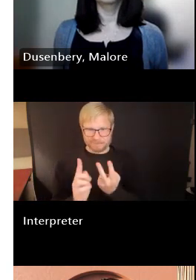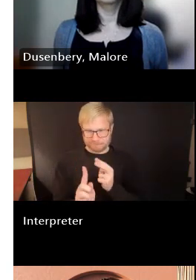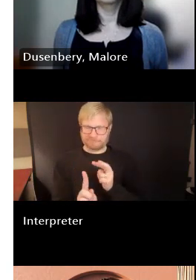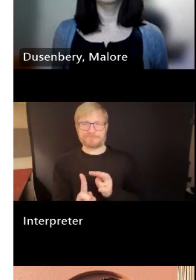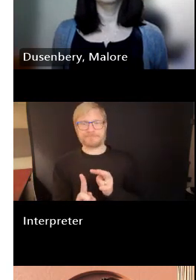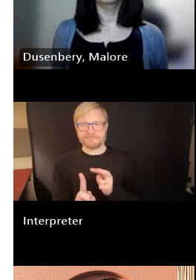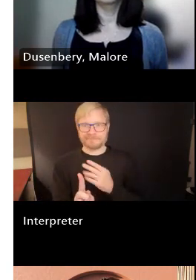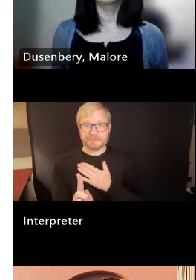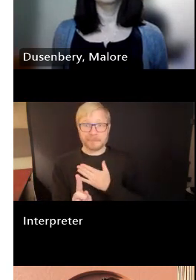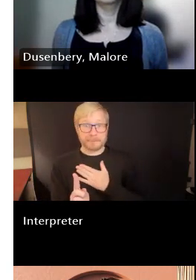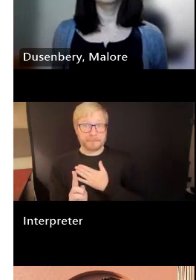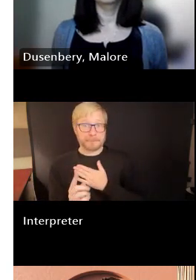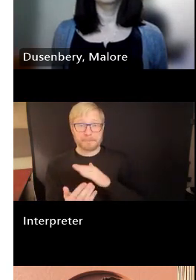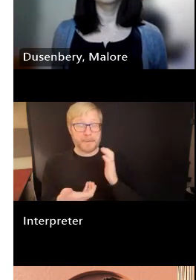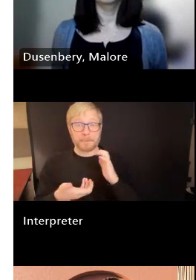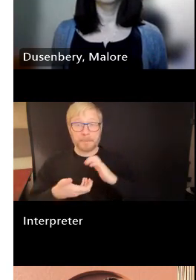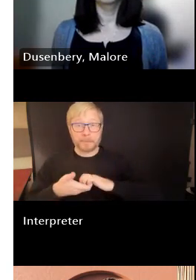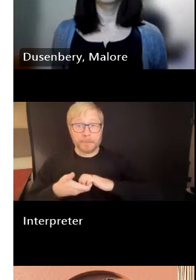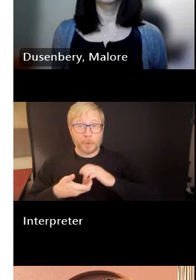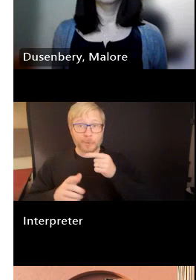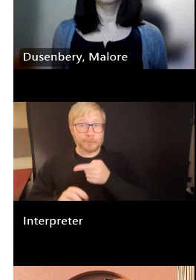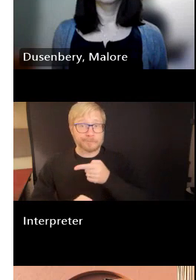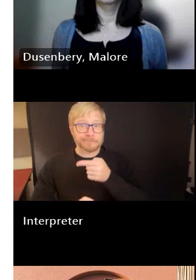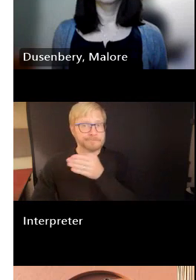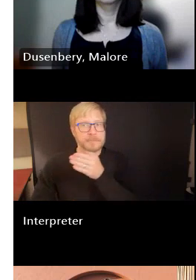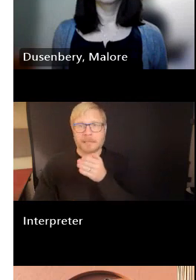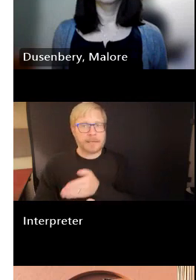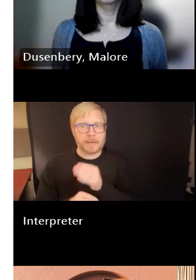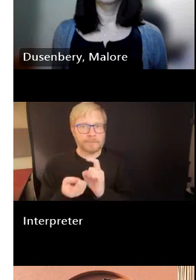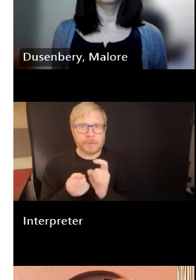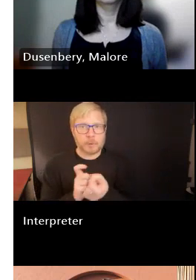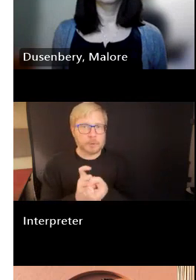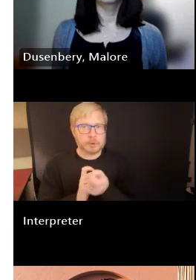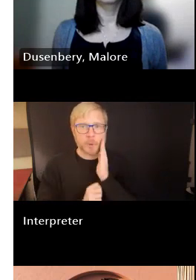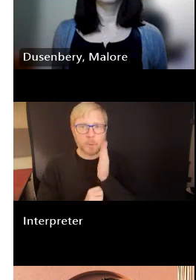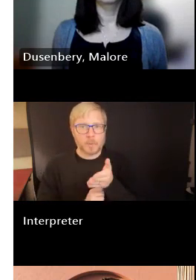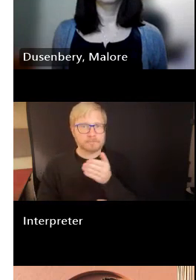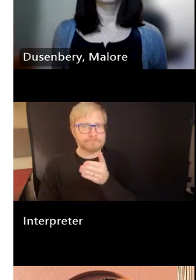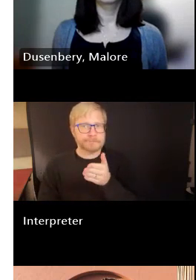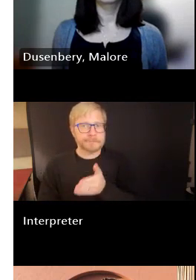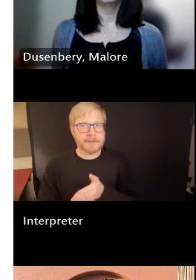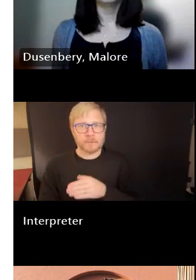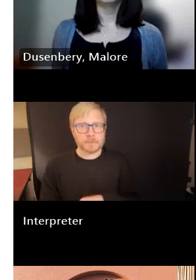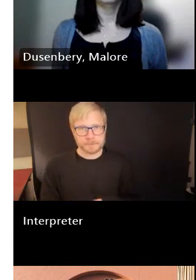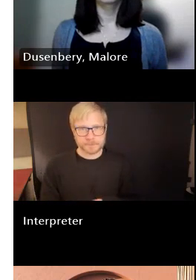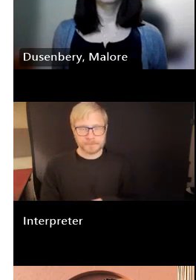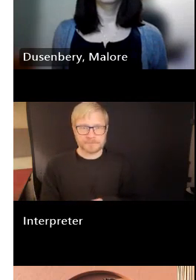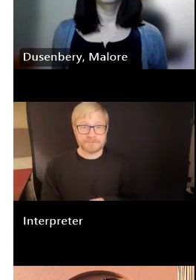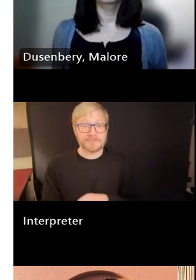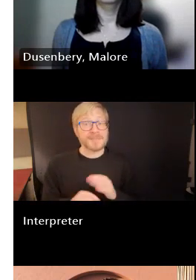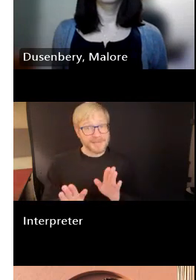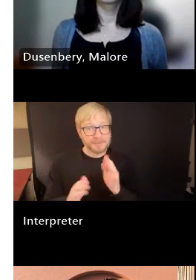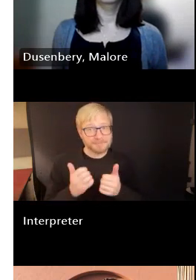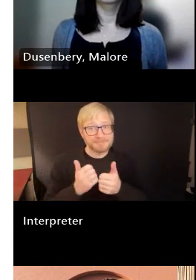that are participating in these interviews are people who have had interface with the program, who